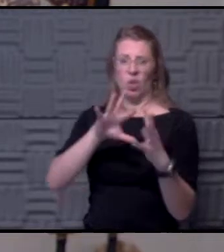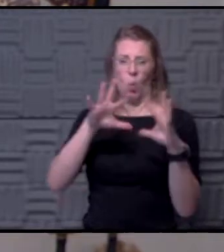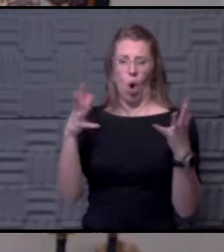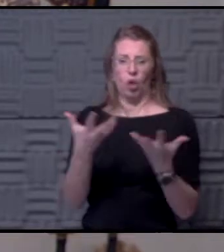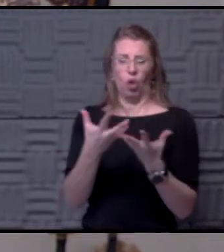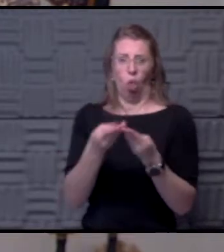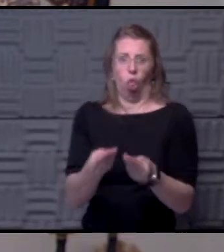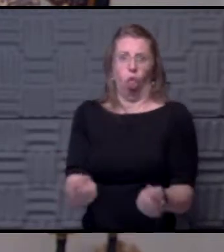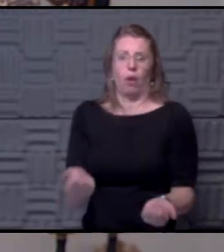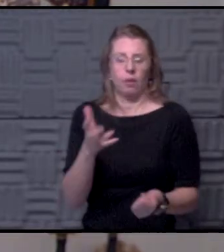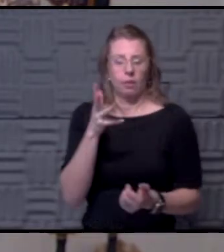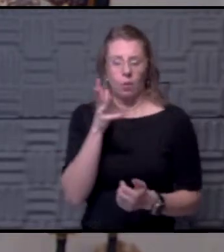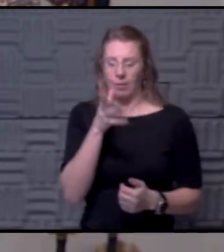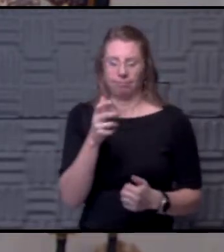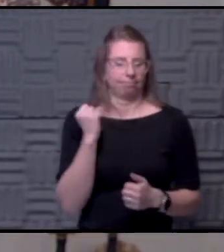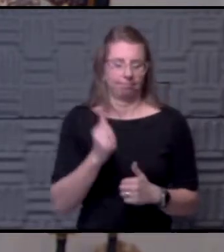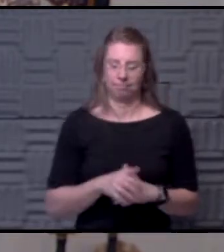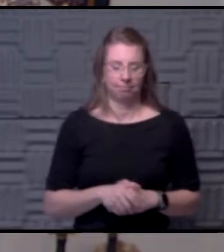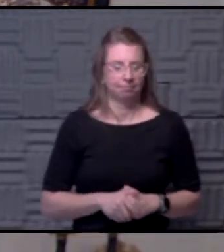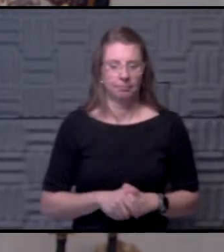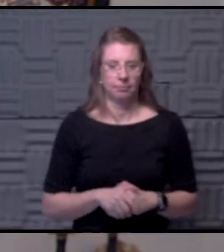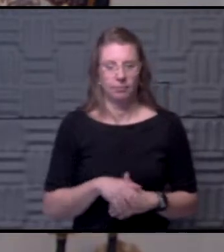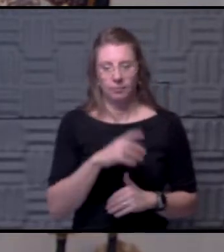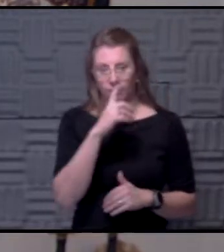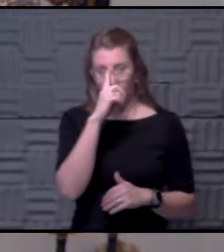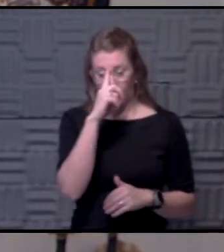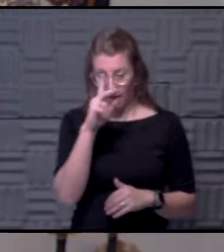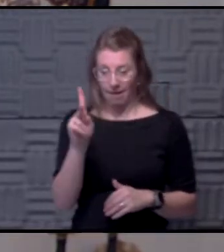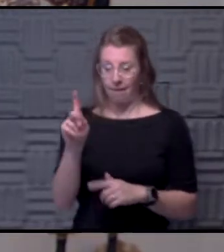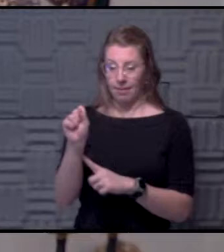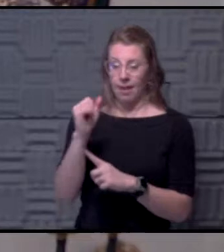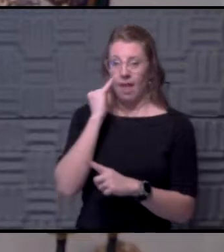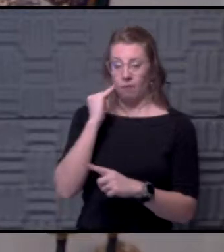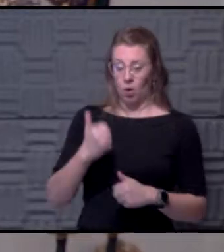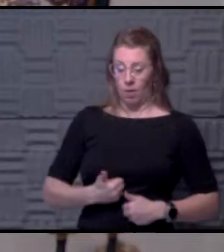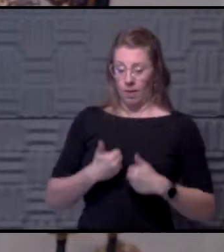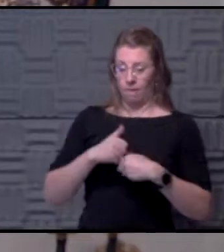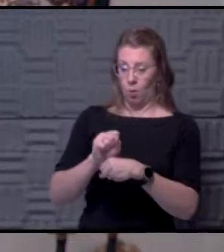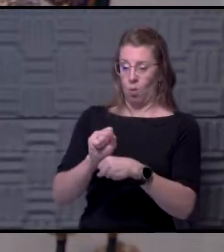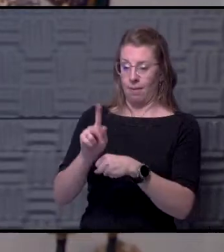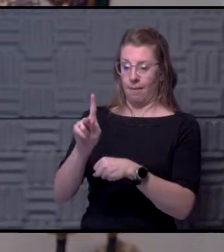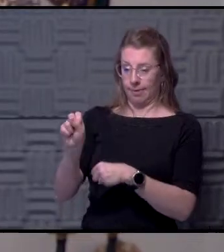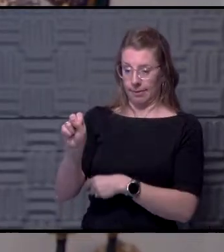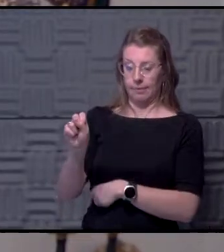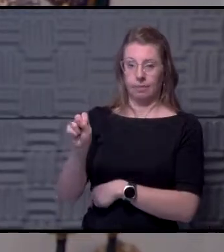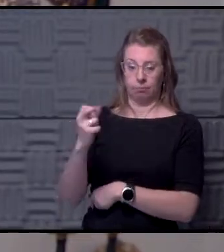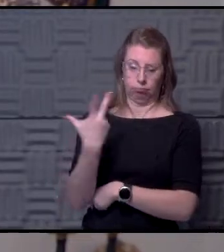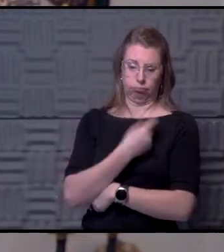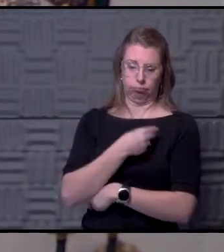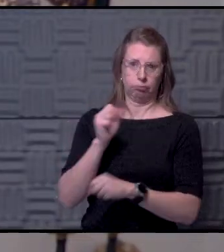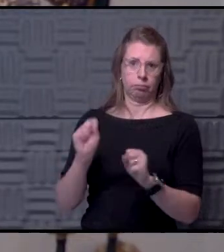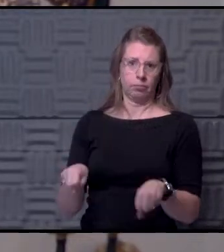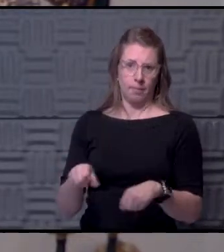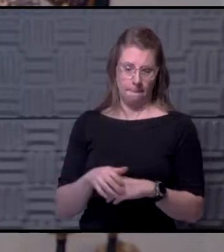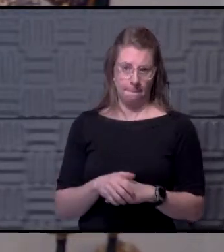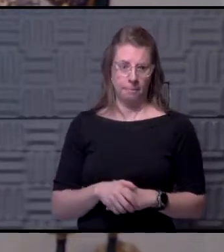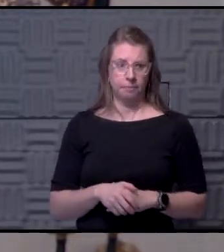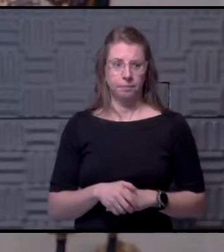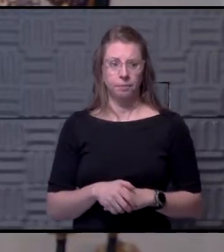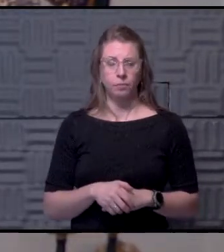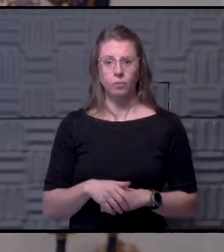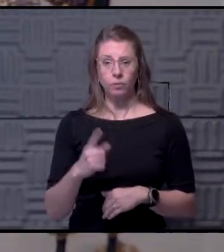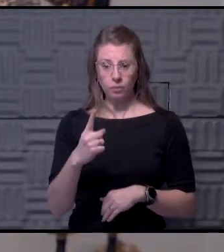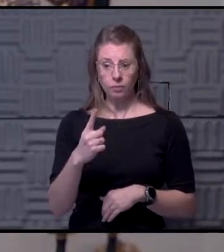I think that it's a little bit, we say in Kansas, if you live and work in Kansas, you can get a vaccine 1 and 2